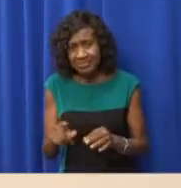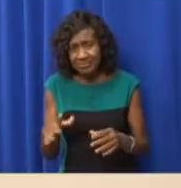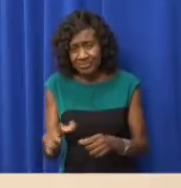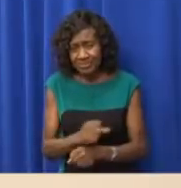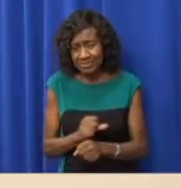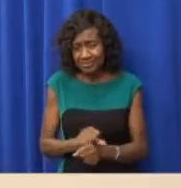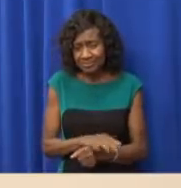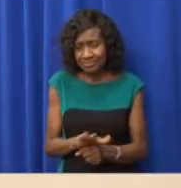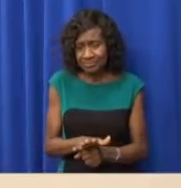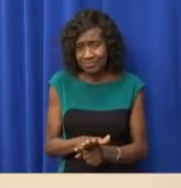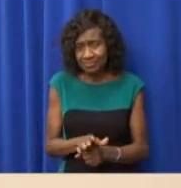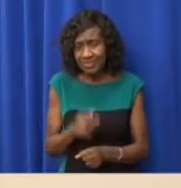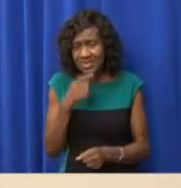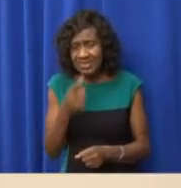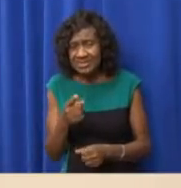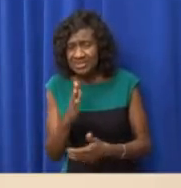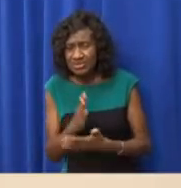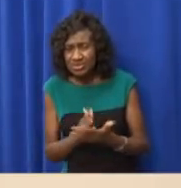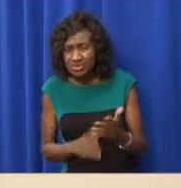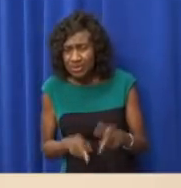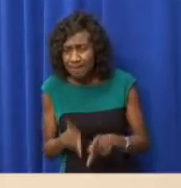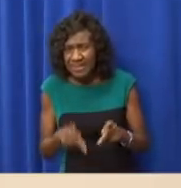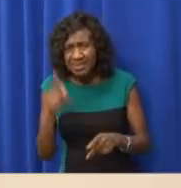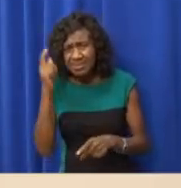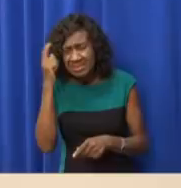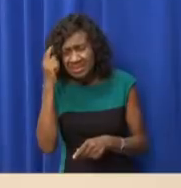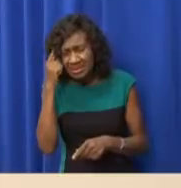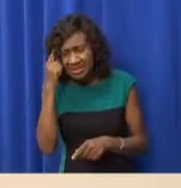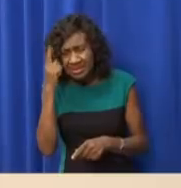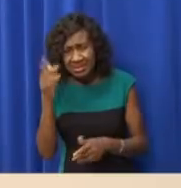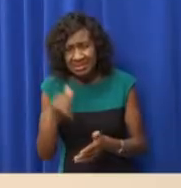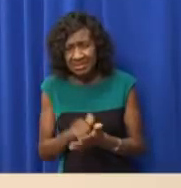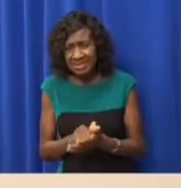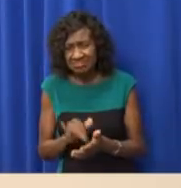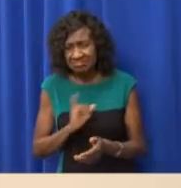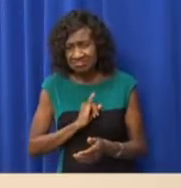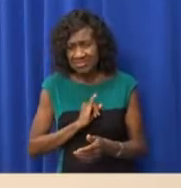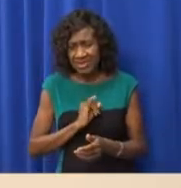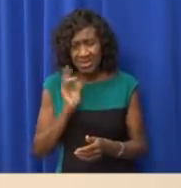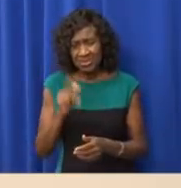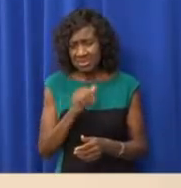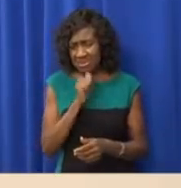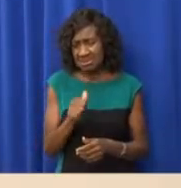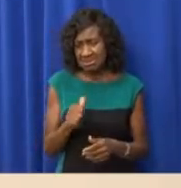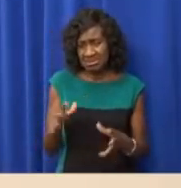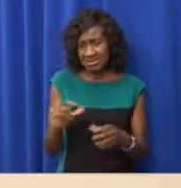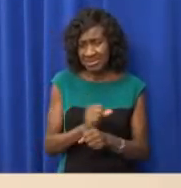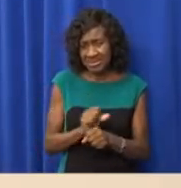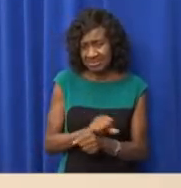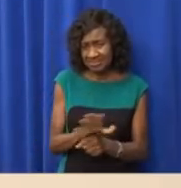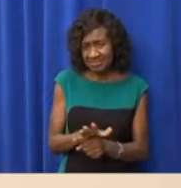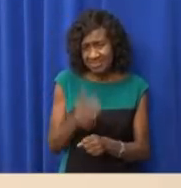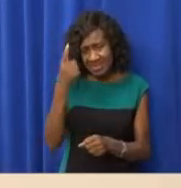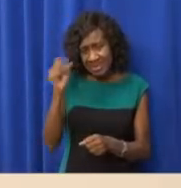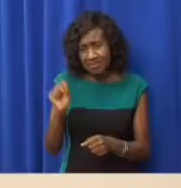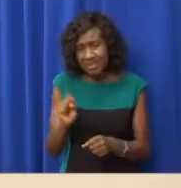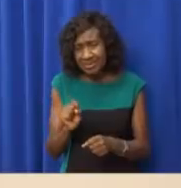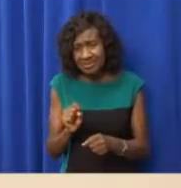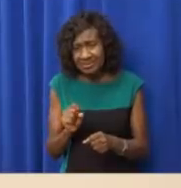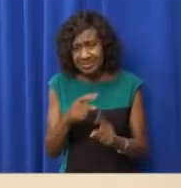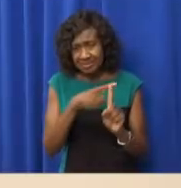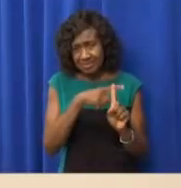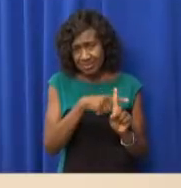because a lot of people seem to be thinking that, or that it is unlikely that they're going to get it because the numbers of positive cases are still very small.